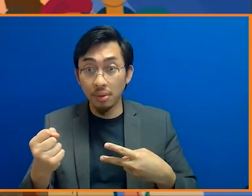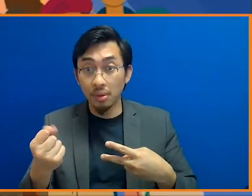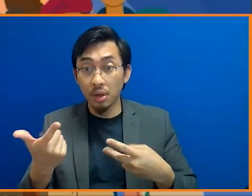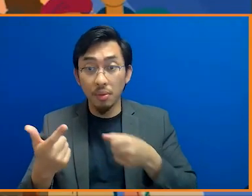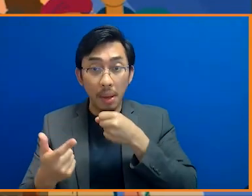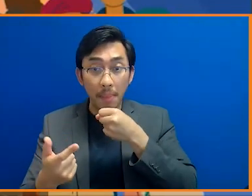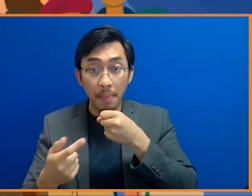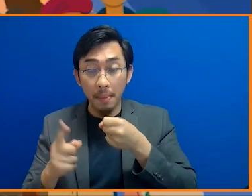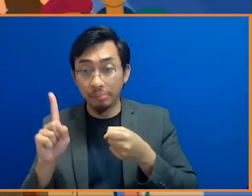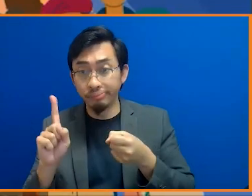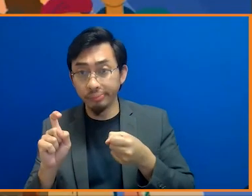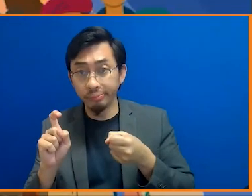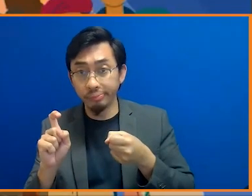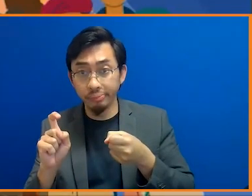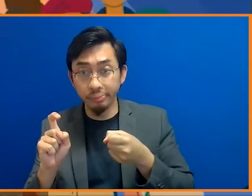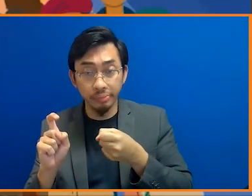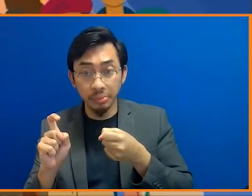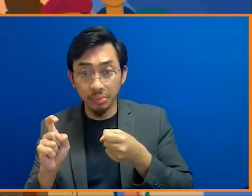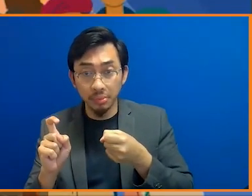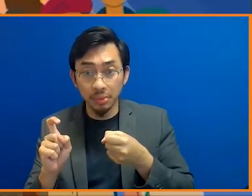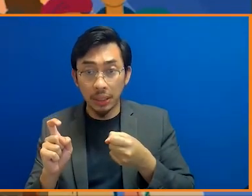or unmute your mic.